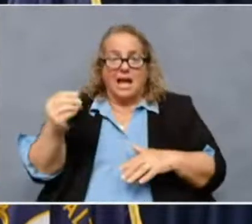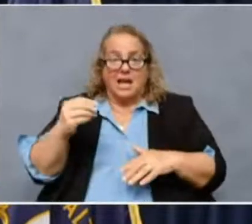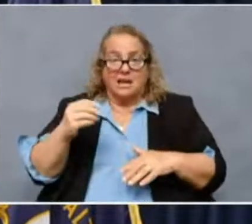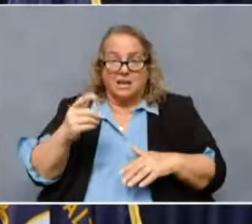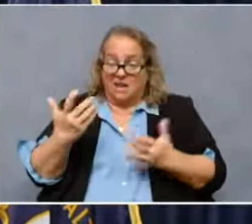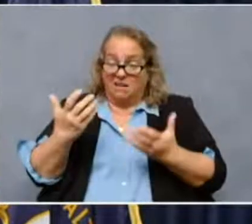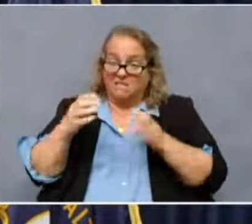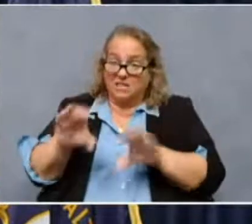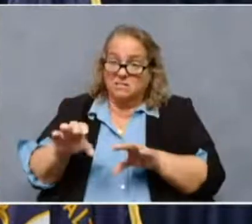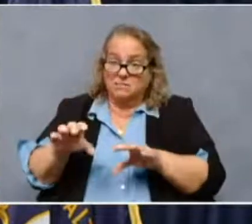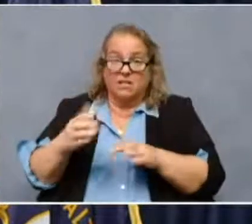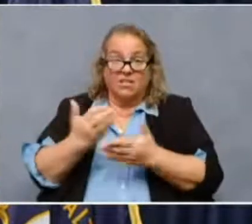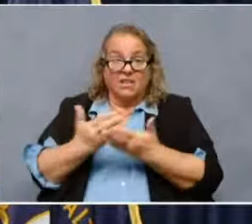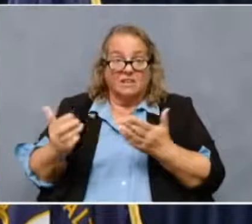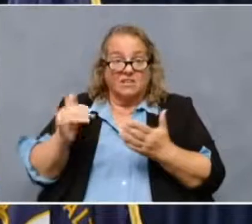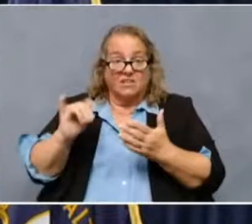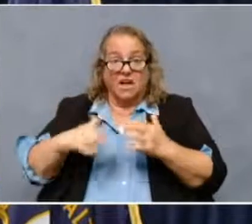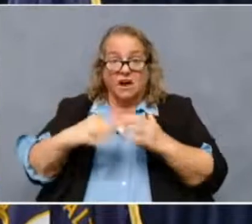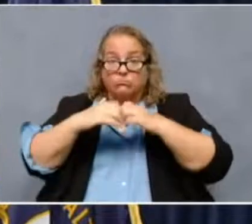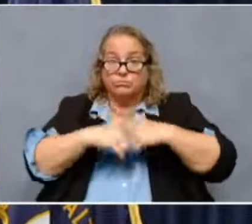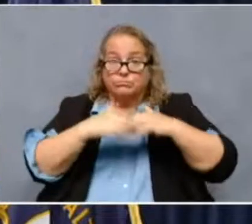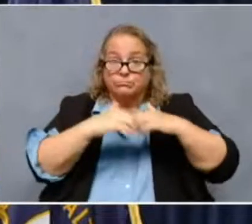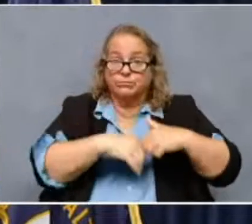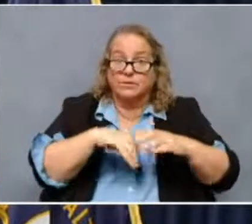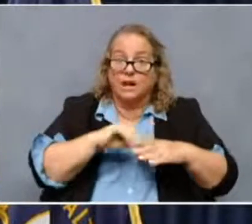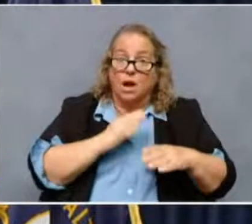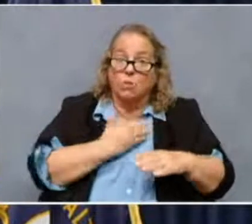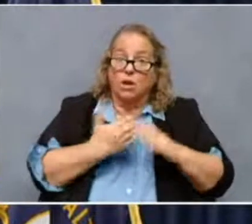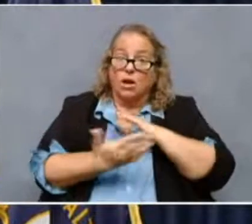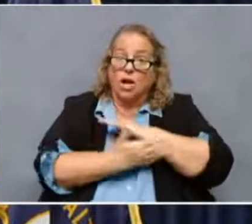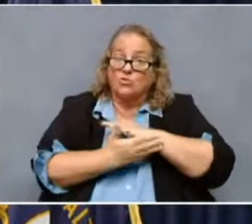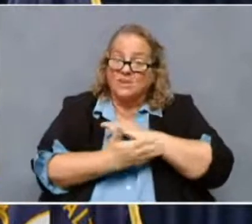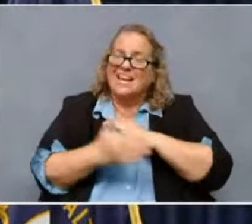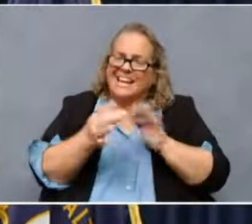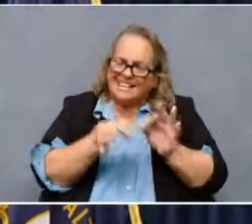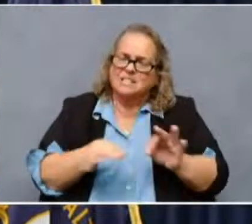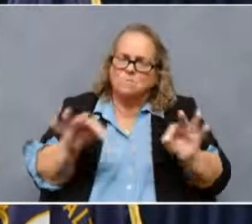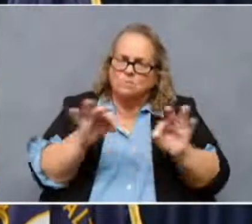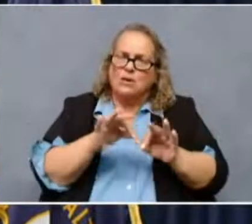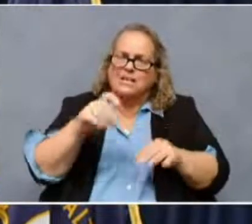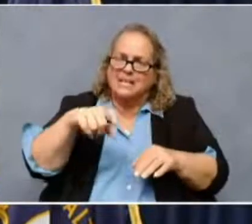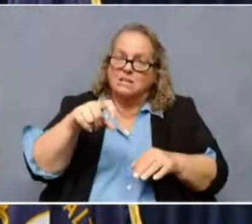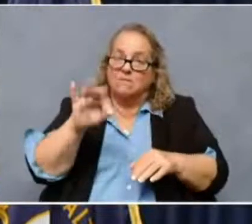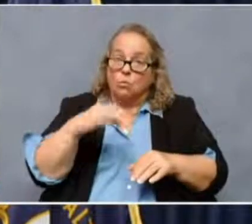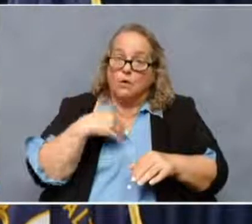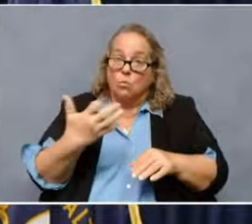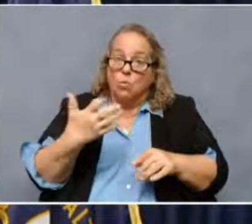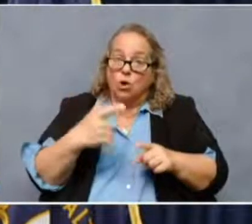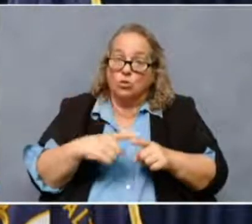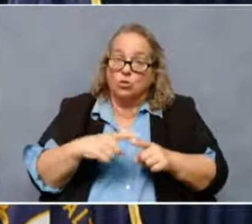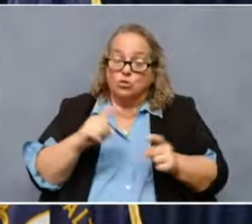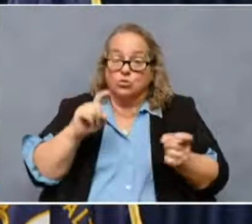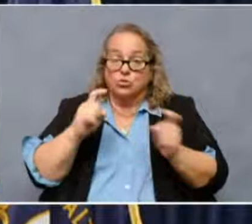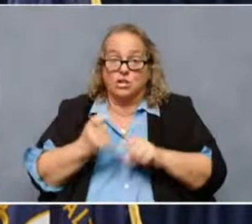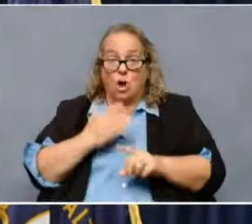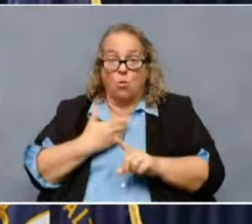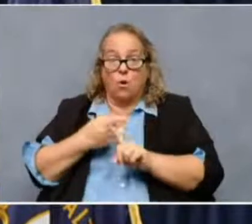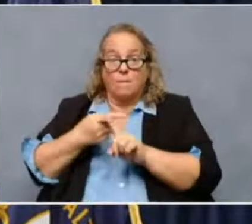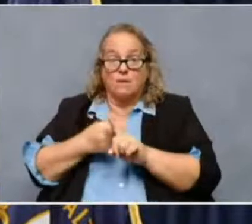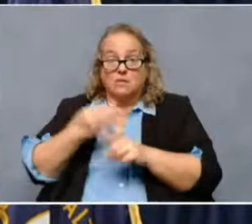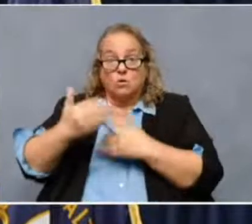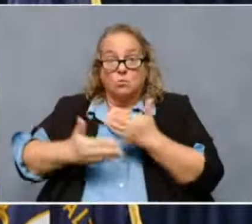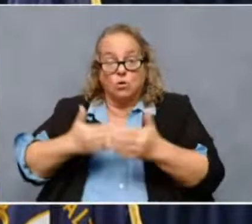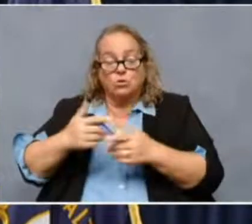in many parts of our country and in some parts of our state is absolutely necessary if we want to turn these months of progress into years of